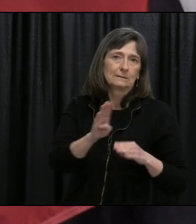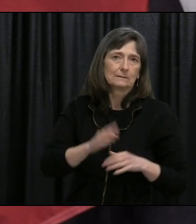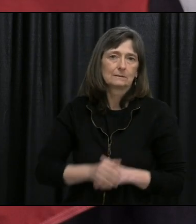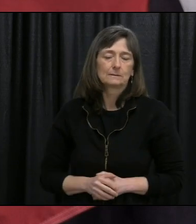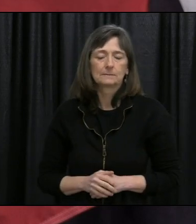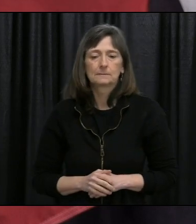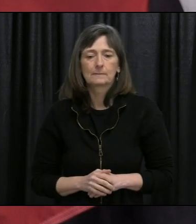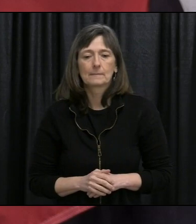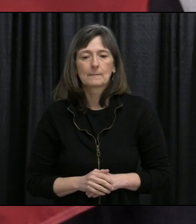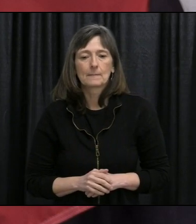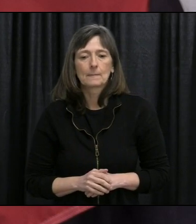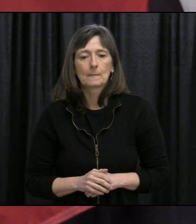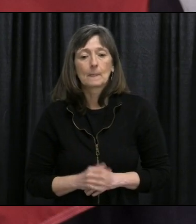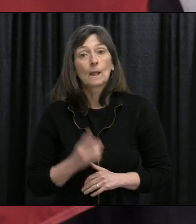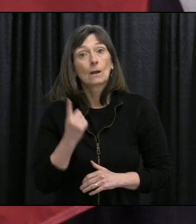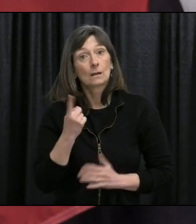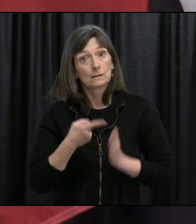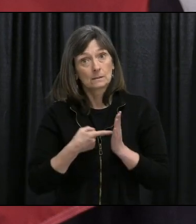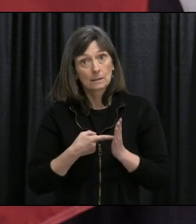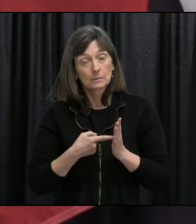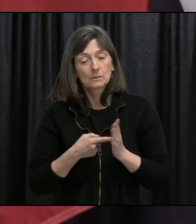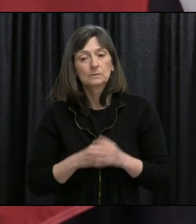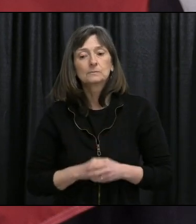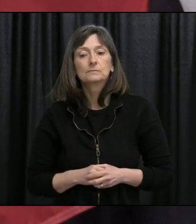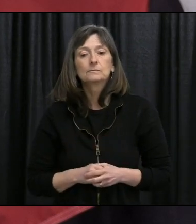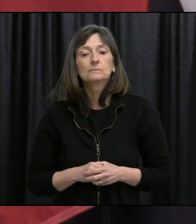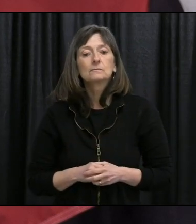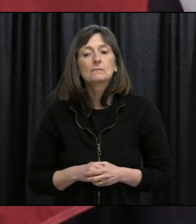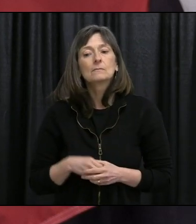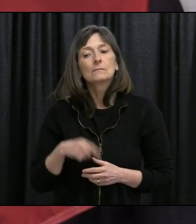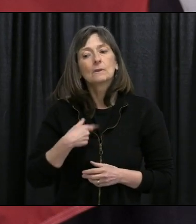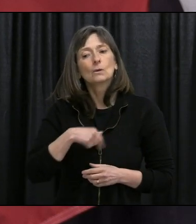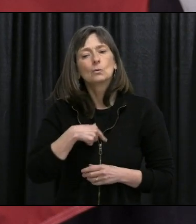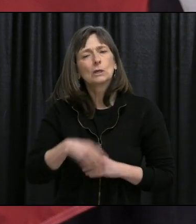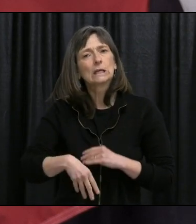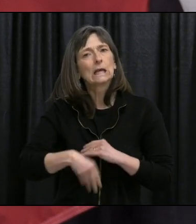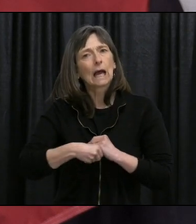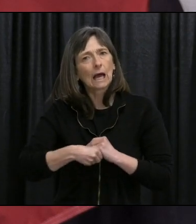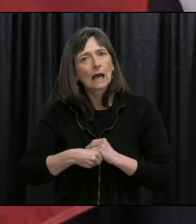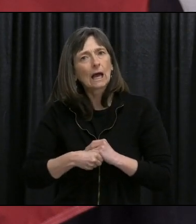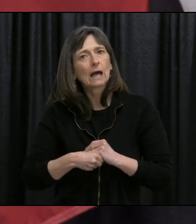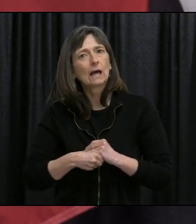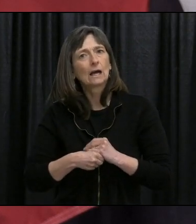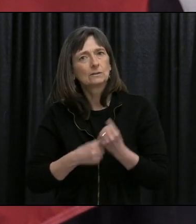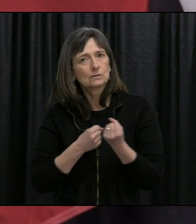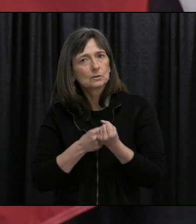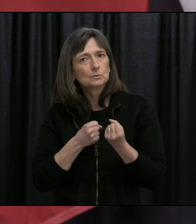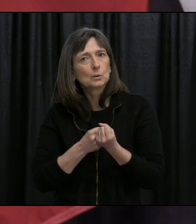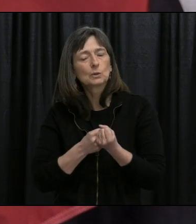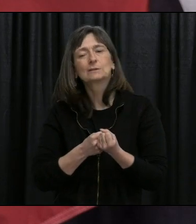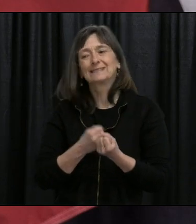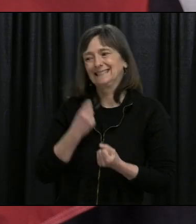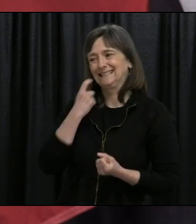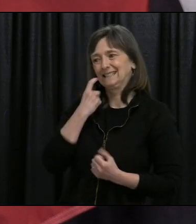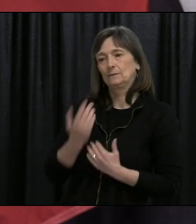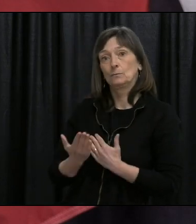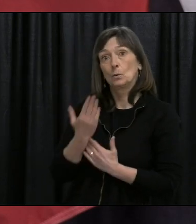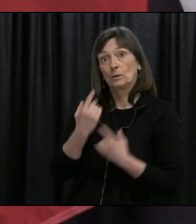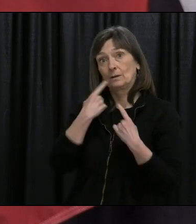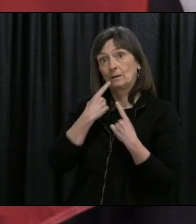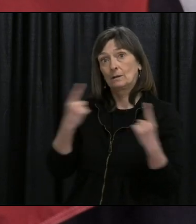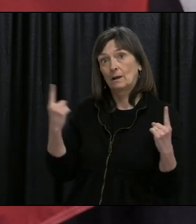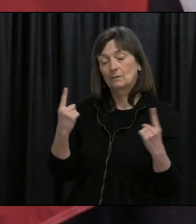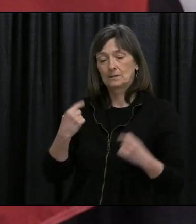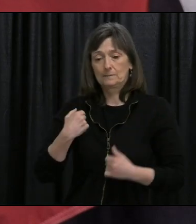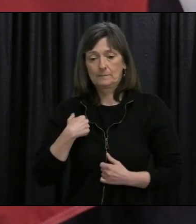Labrador. An example of this is some of the additional supports myself and Minister Cody announced this morning,